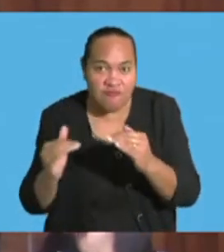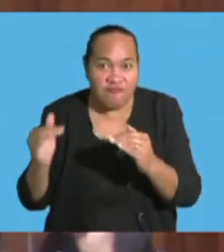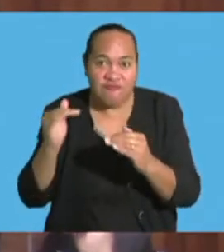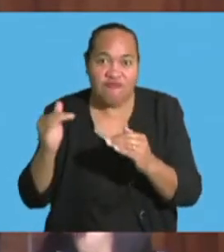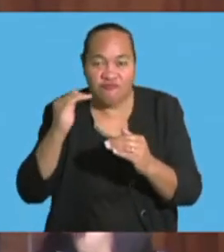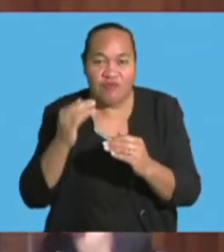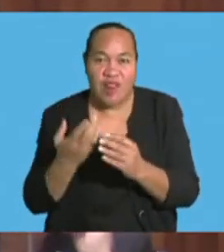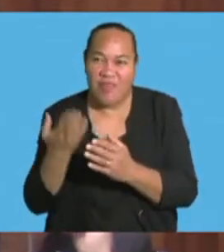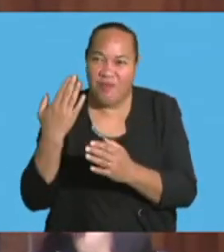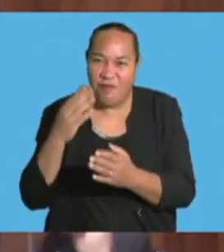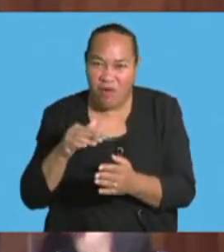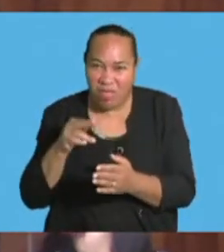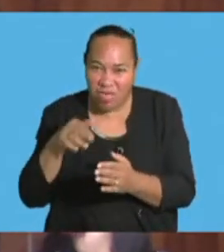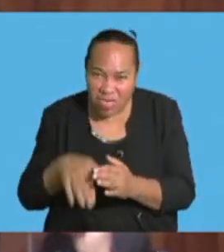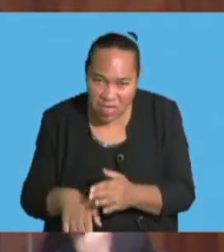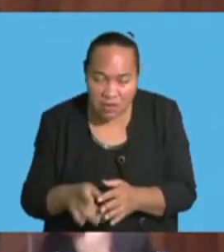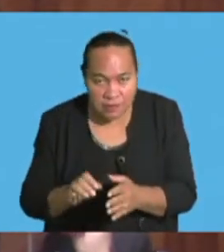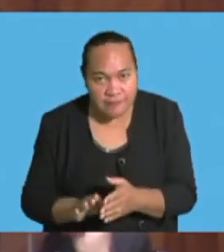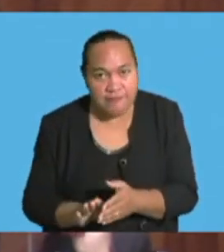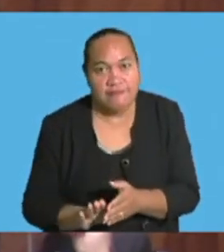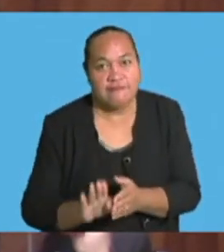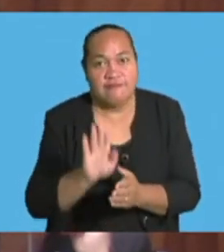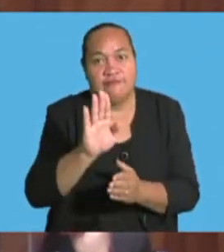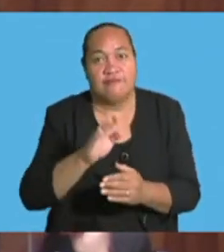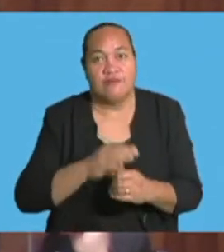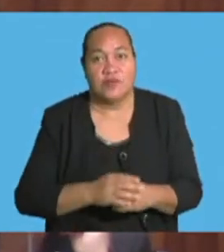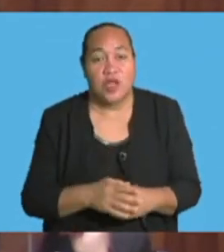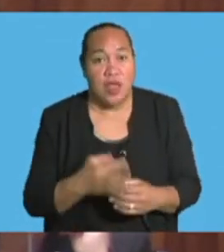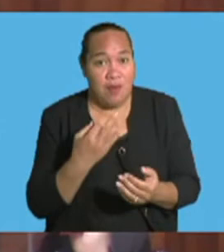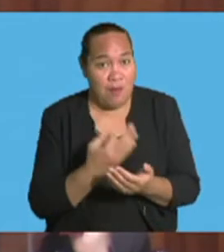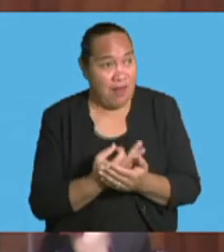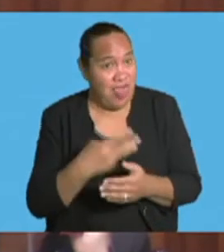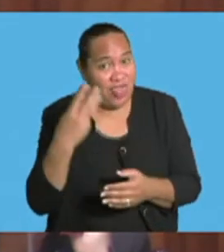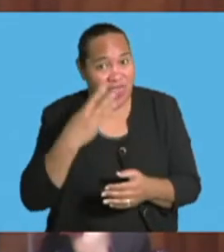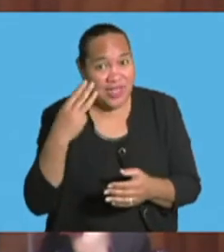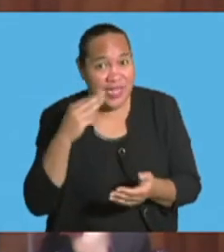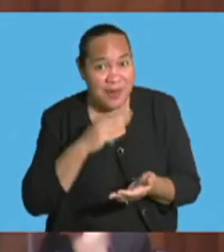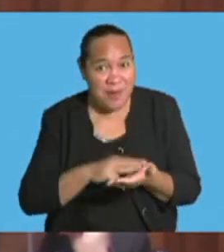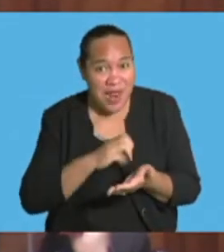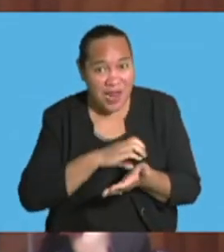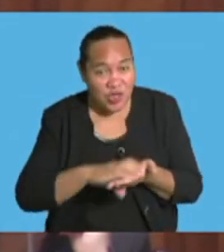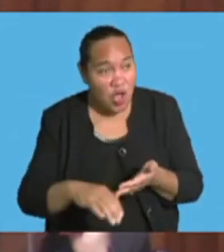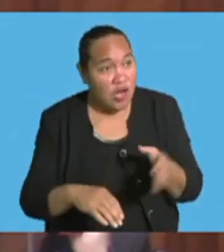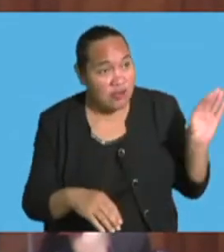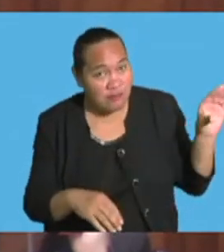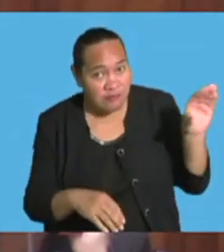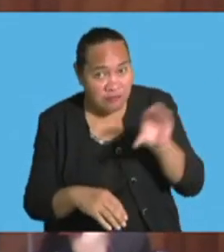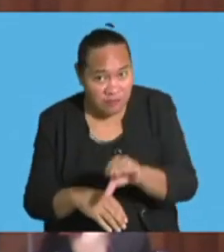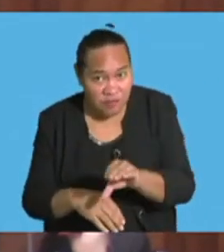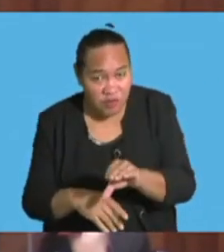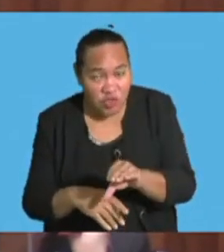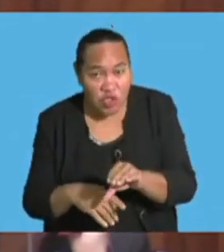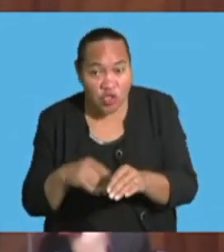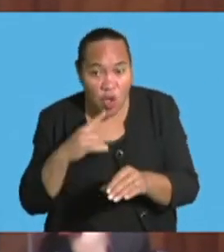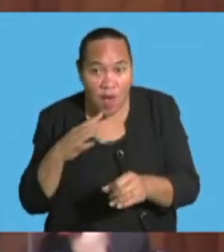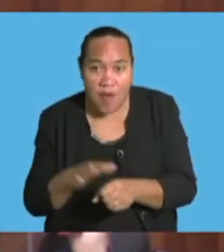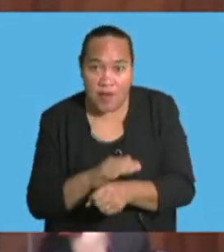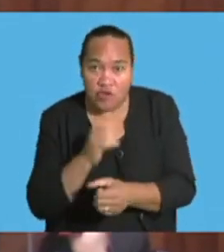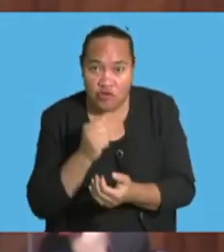Mr. Speaker, say, by allocating $30 million to establish a stabilization fund to assure